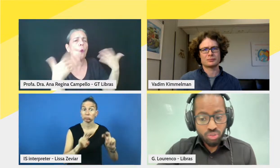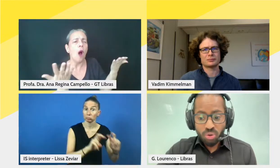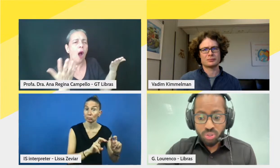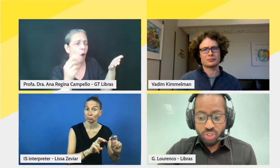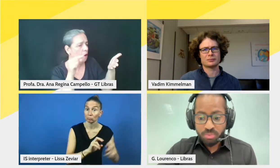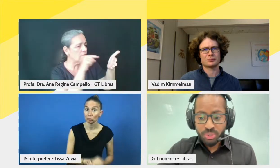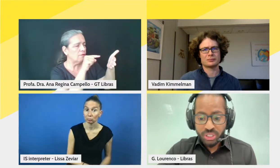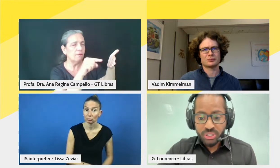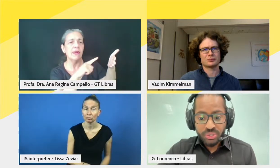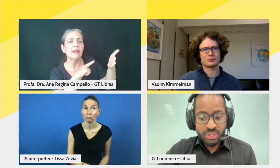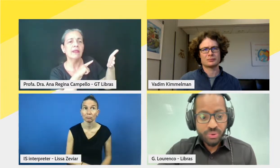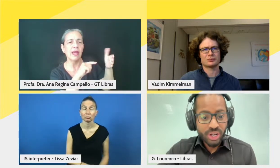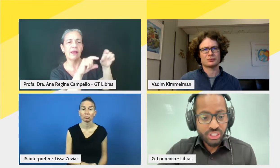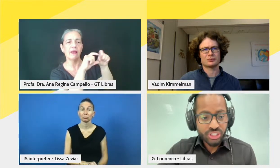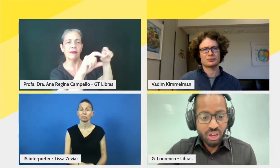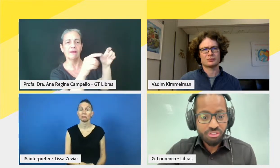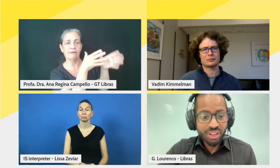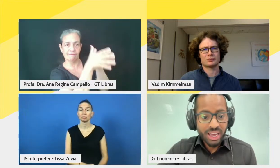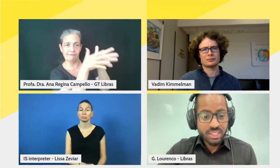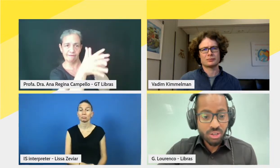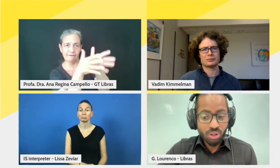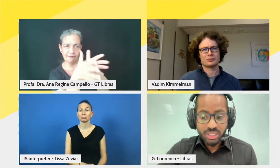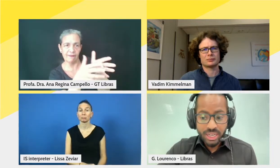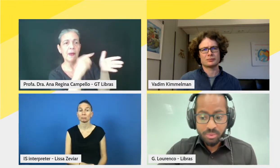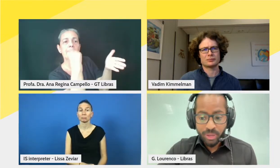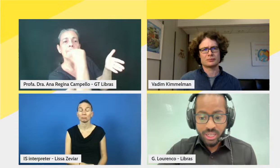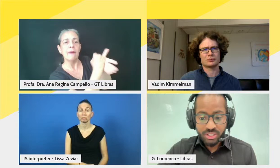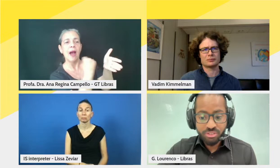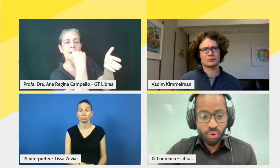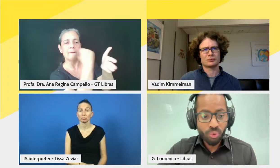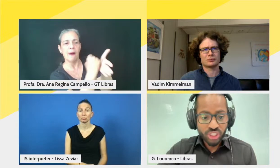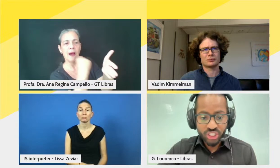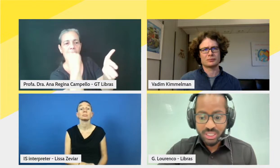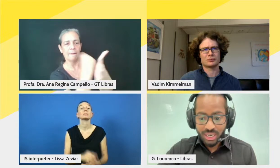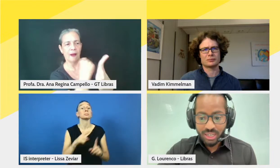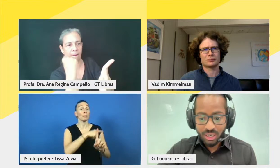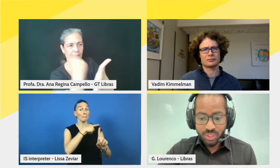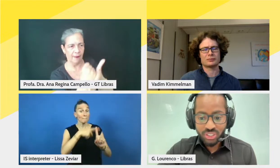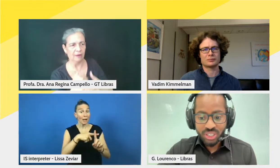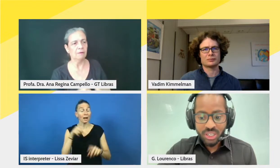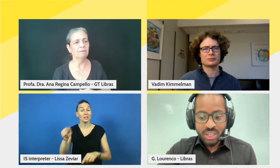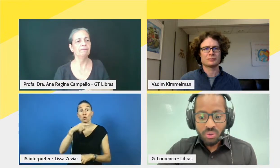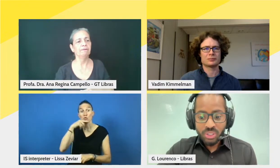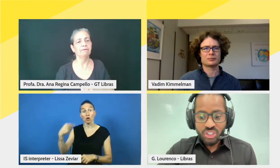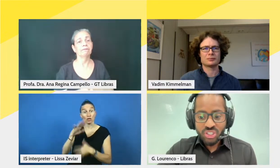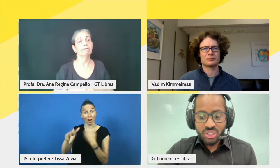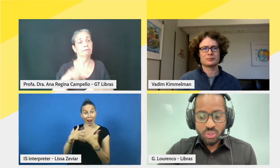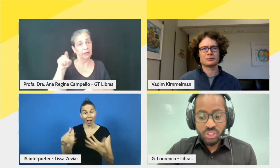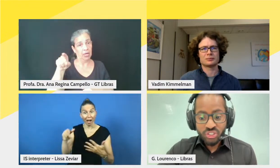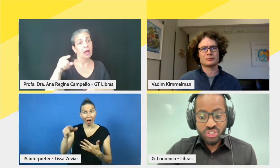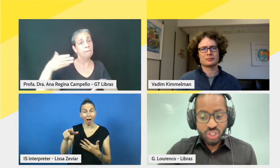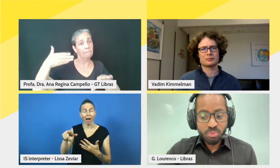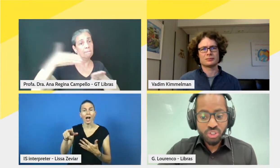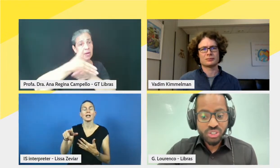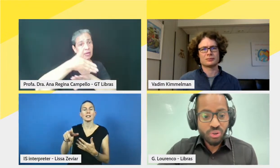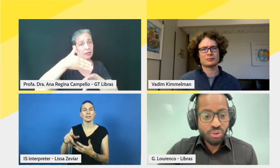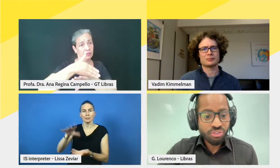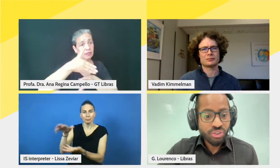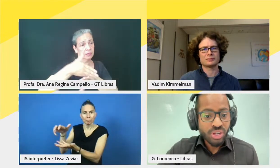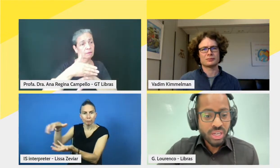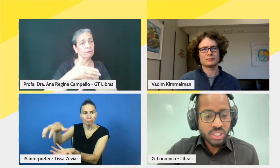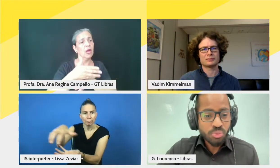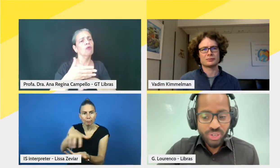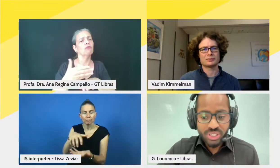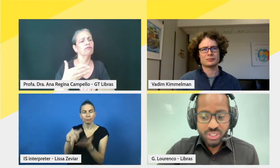Has also contributed to the creation of a lexical database for Russian Sign Language, which is the subject